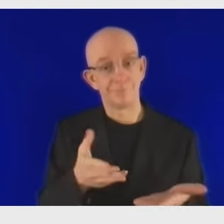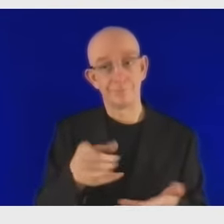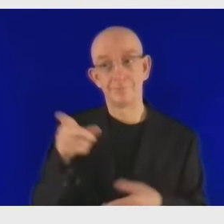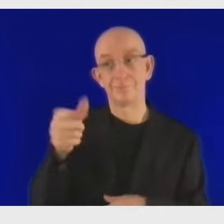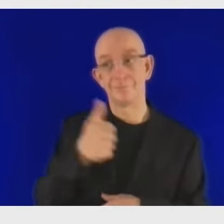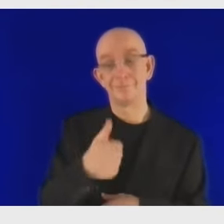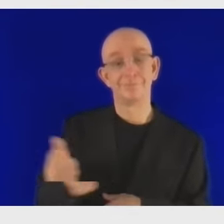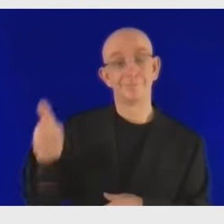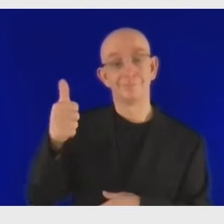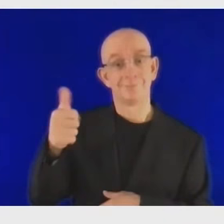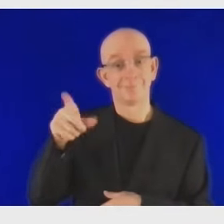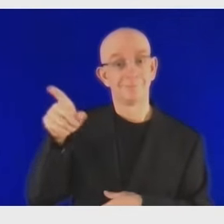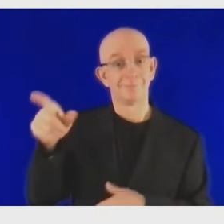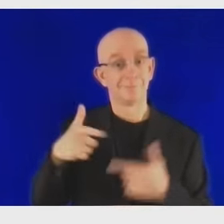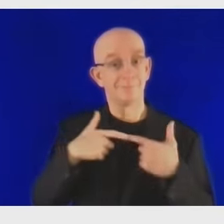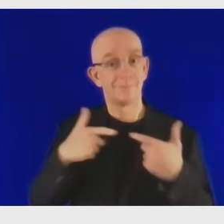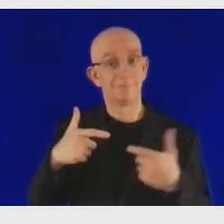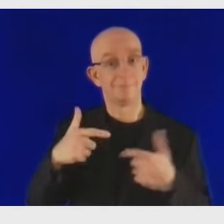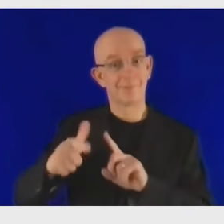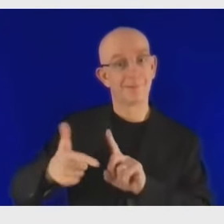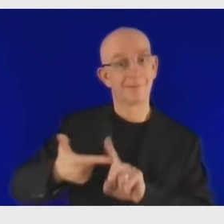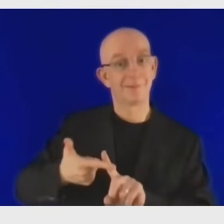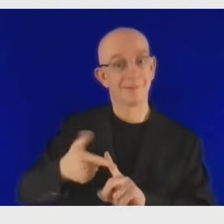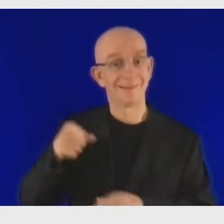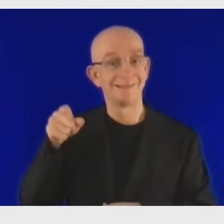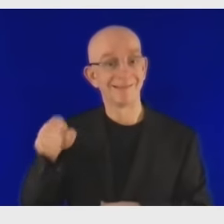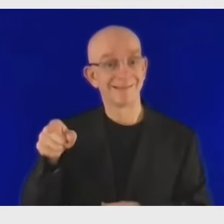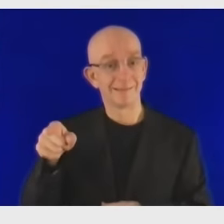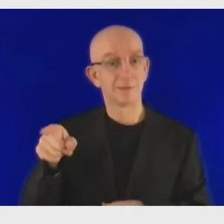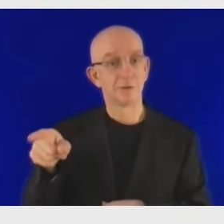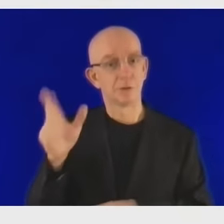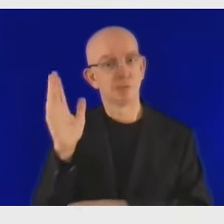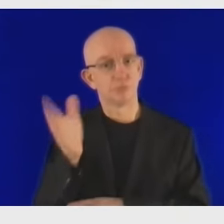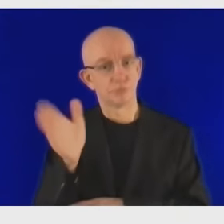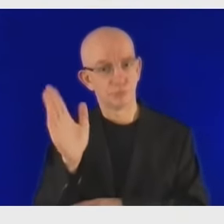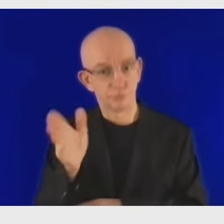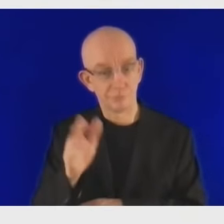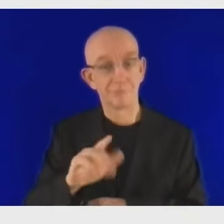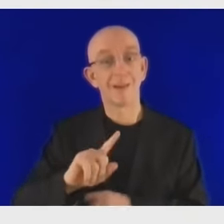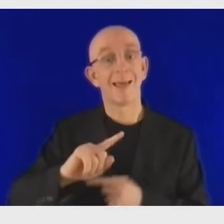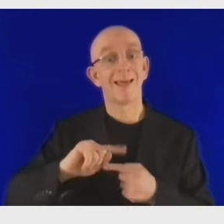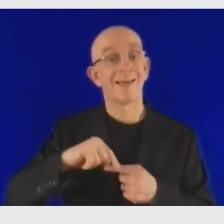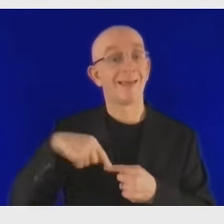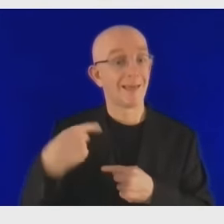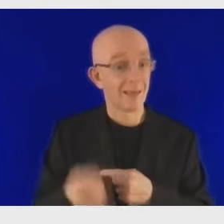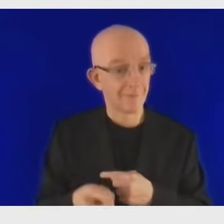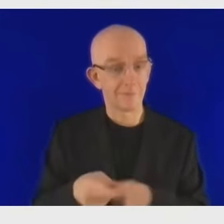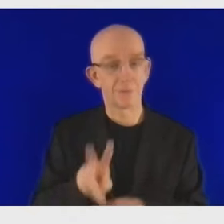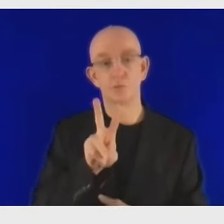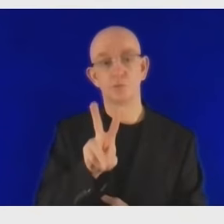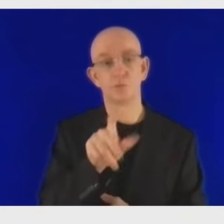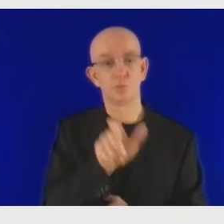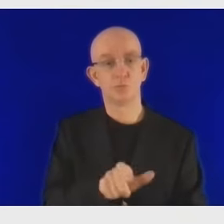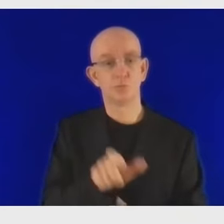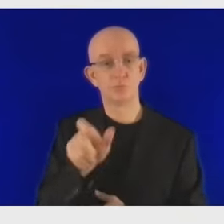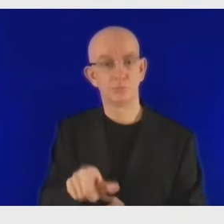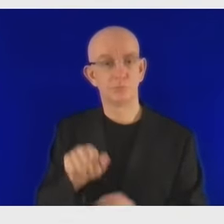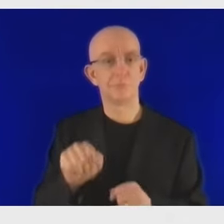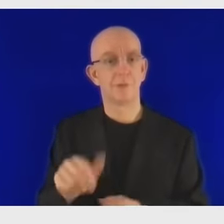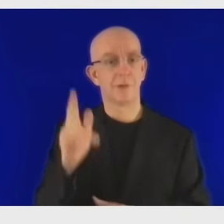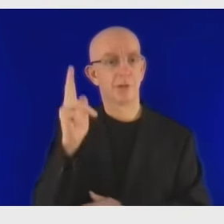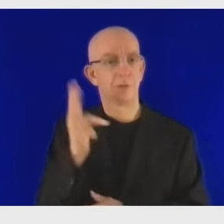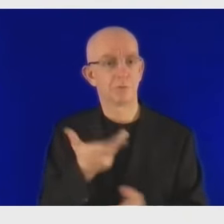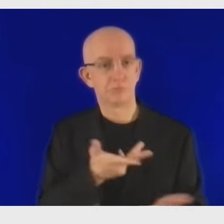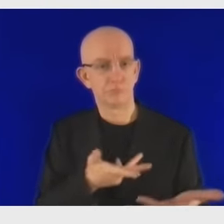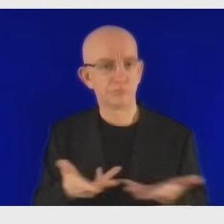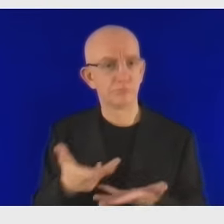climate financing. So we're going straight in and dealing with some of the biggest topics first, but then this will move straight into a conversation